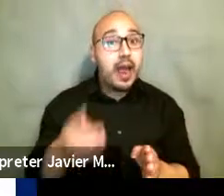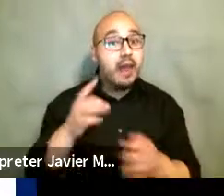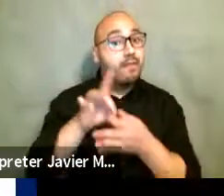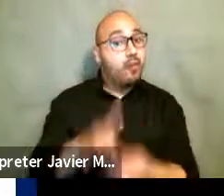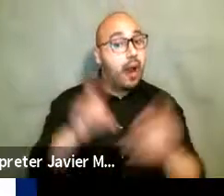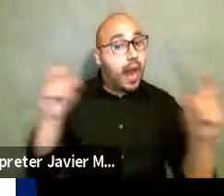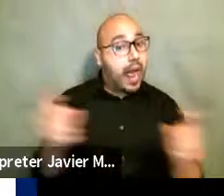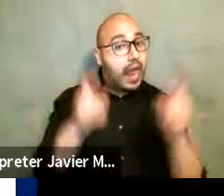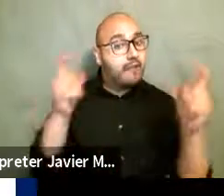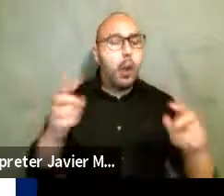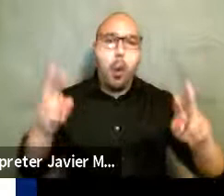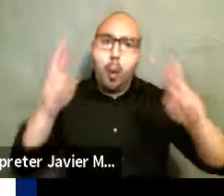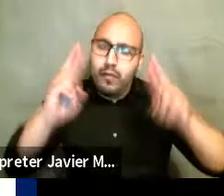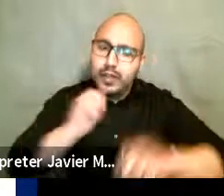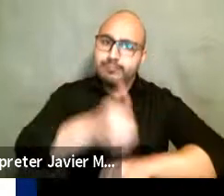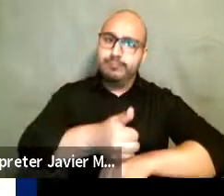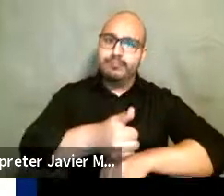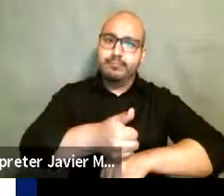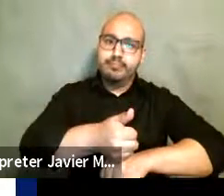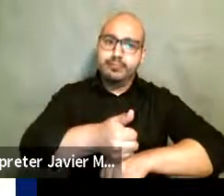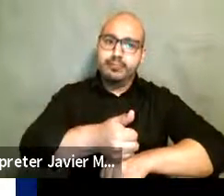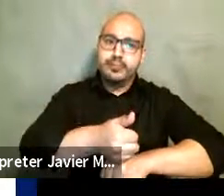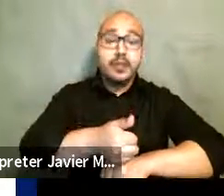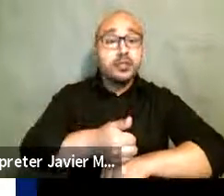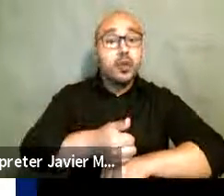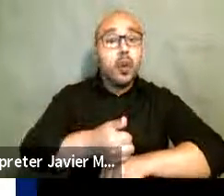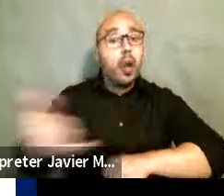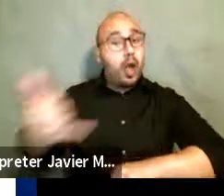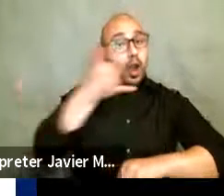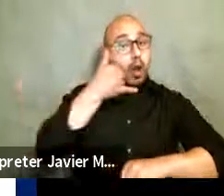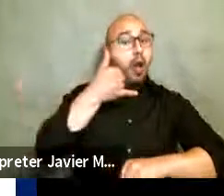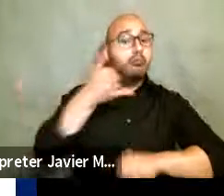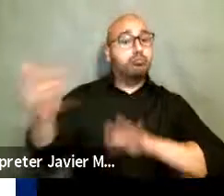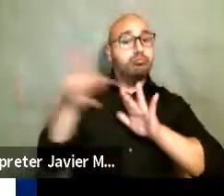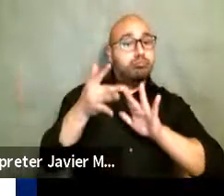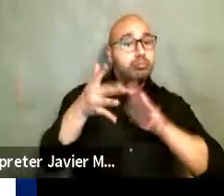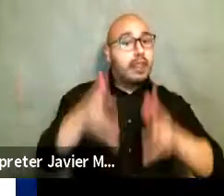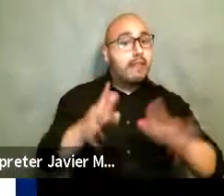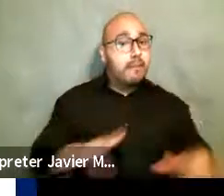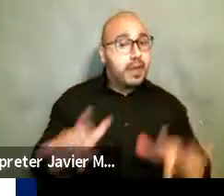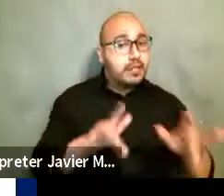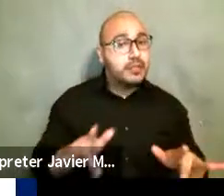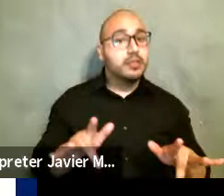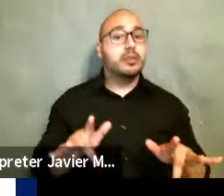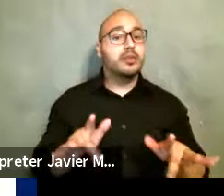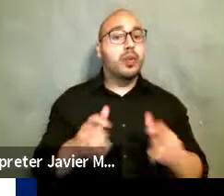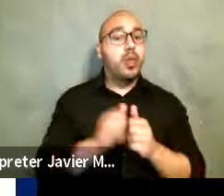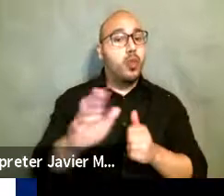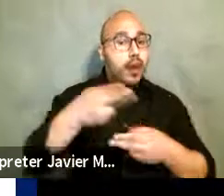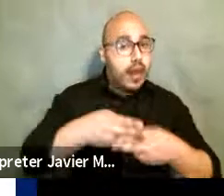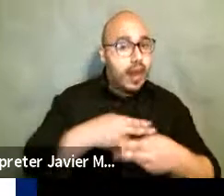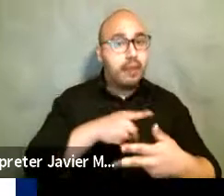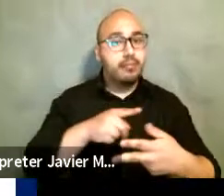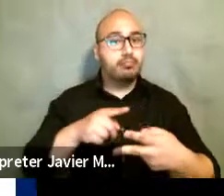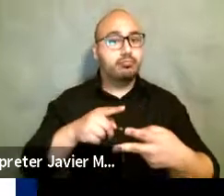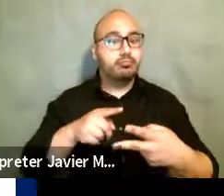I hope will take place. Leave a message with your name and telephone number, and one of us